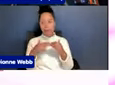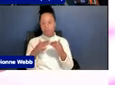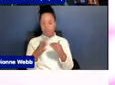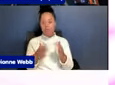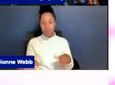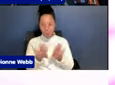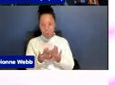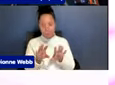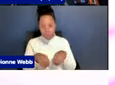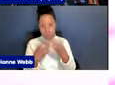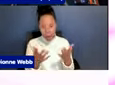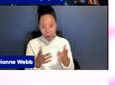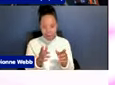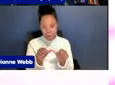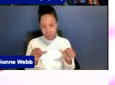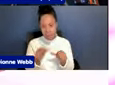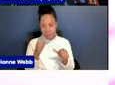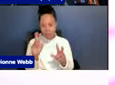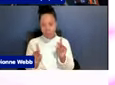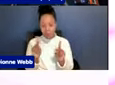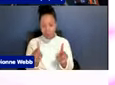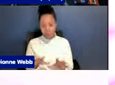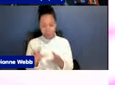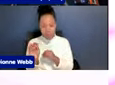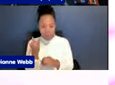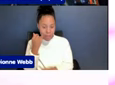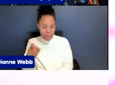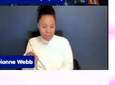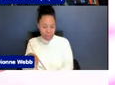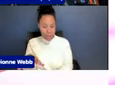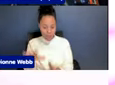folks, you know, if they need to leave.